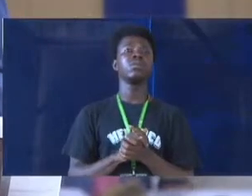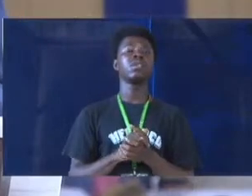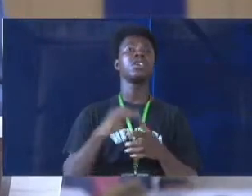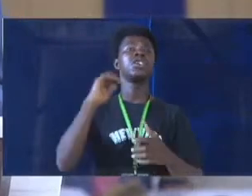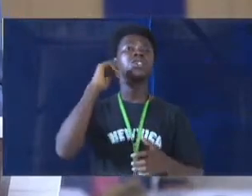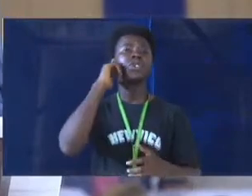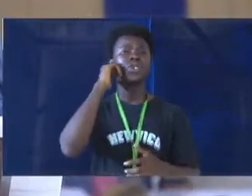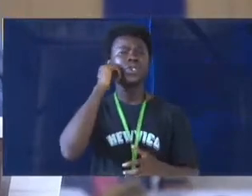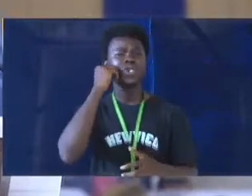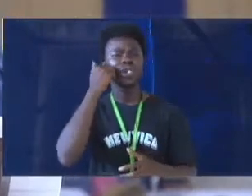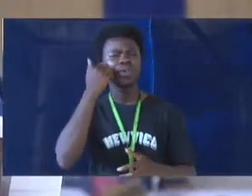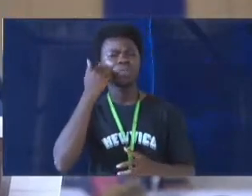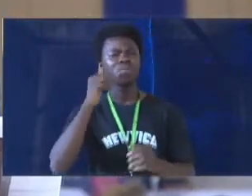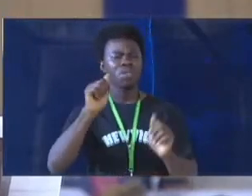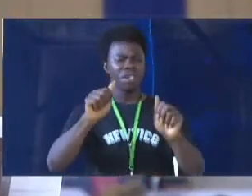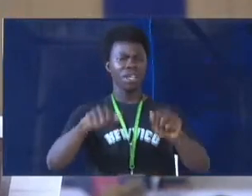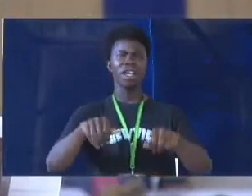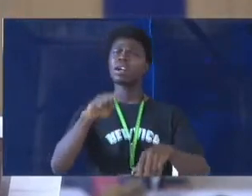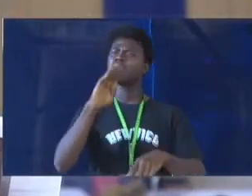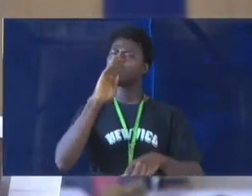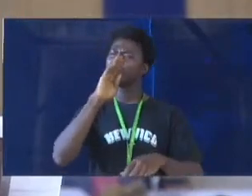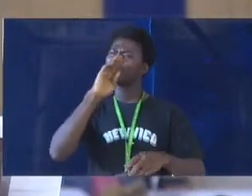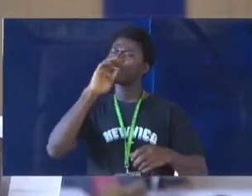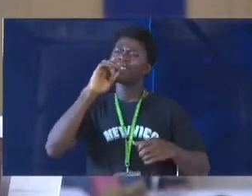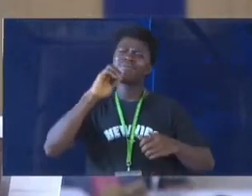Shame can be terrible,